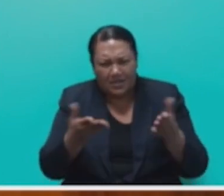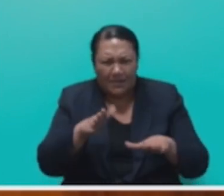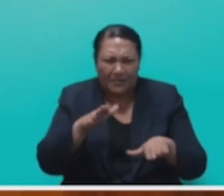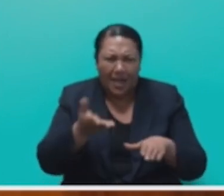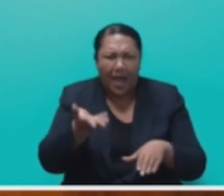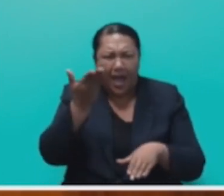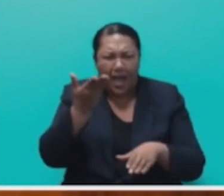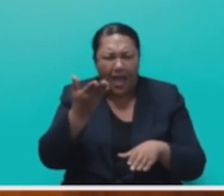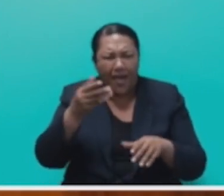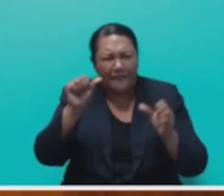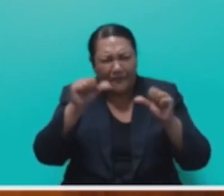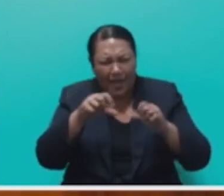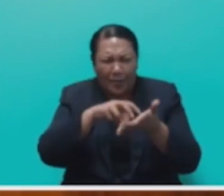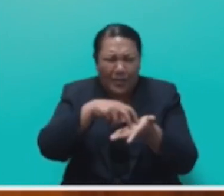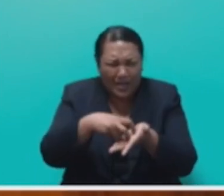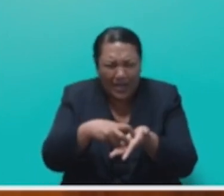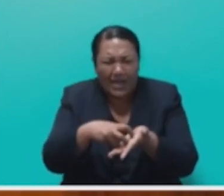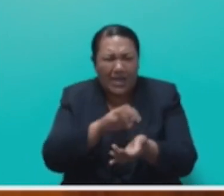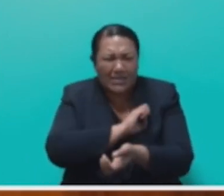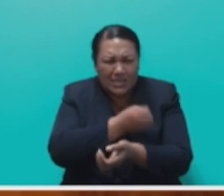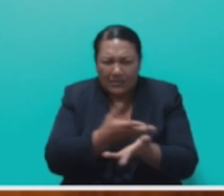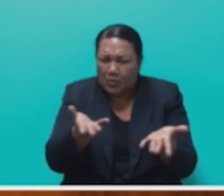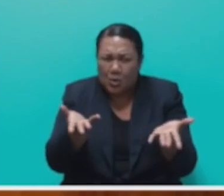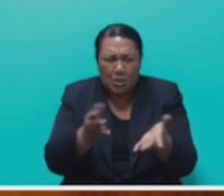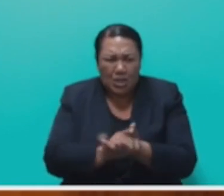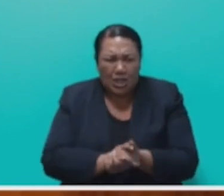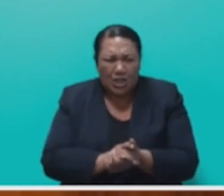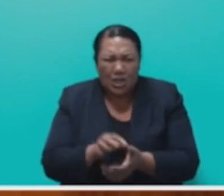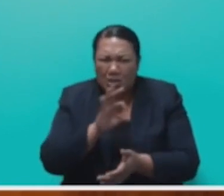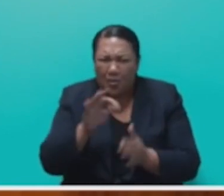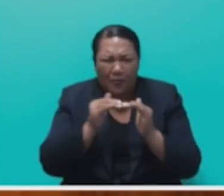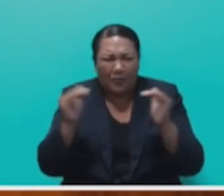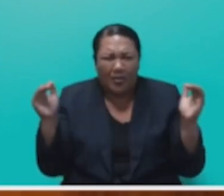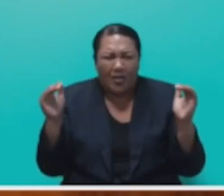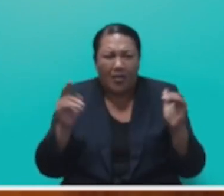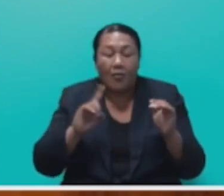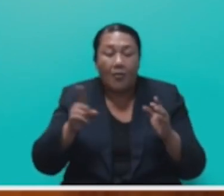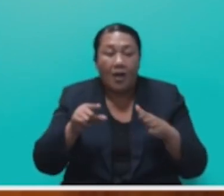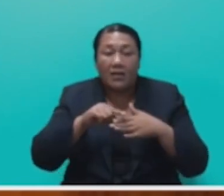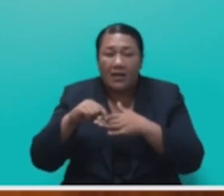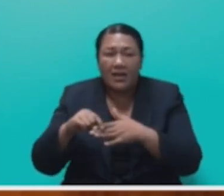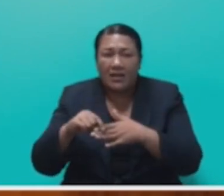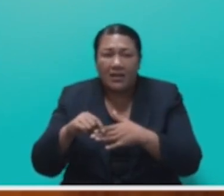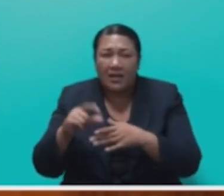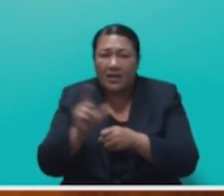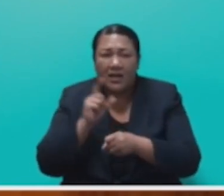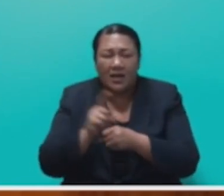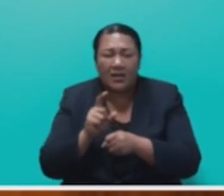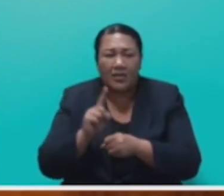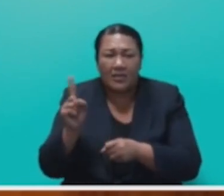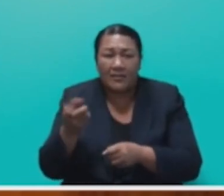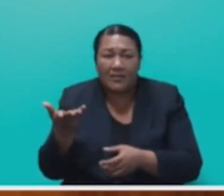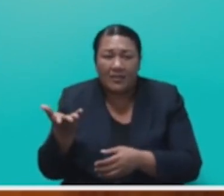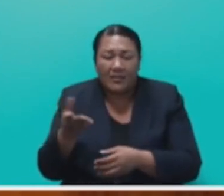That's not fair. That's not very unbiased. This actually leads, whatever is actually, these